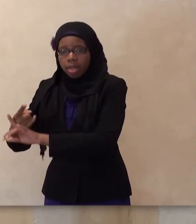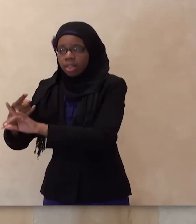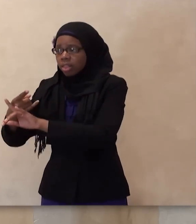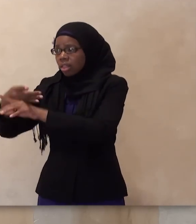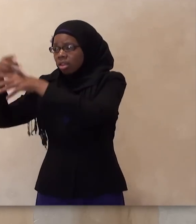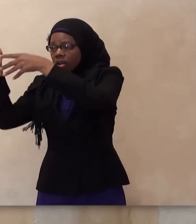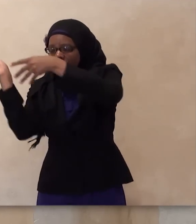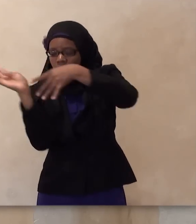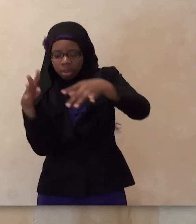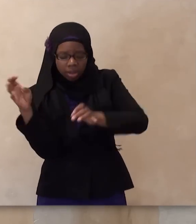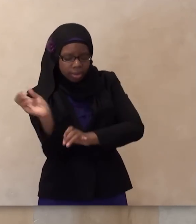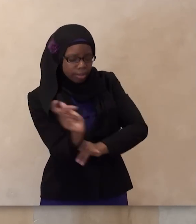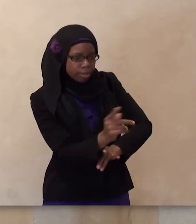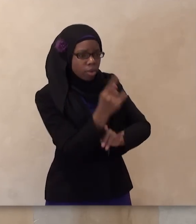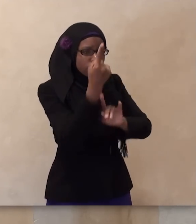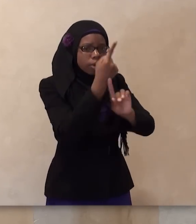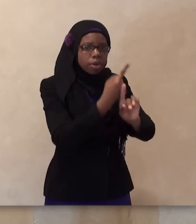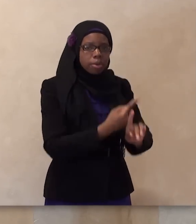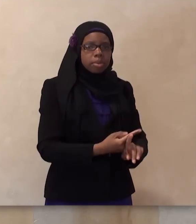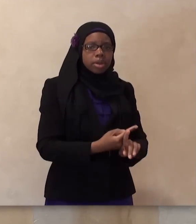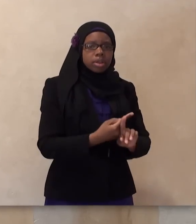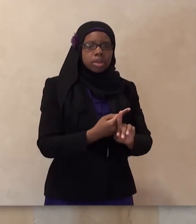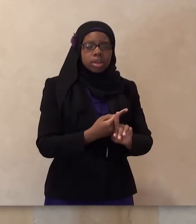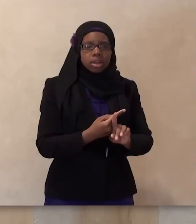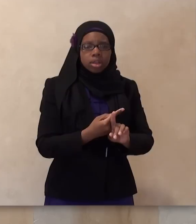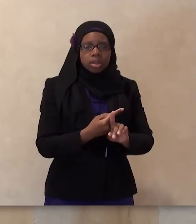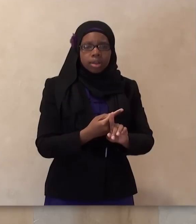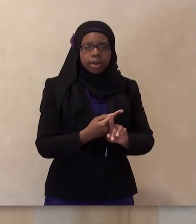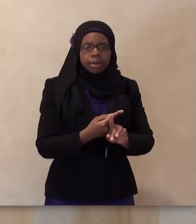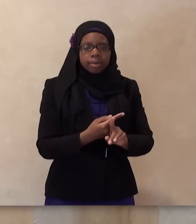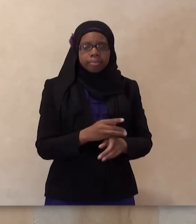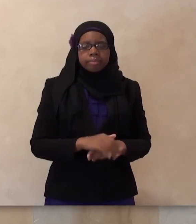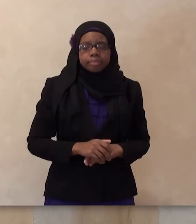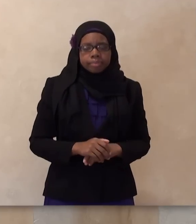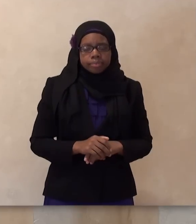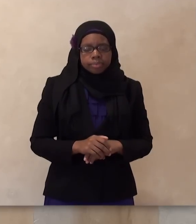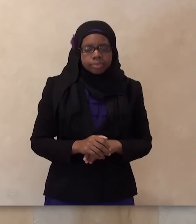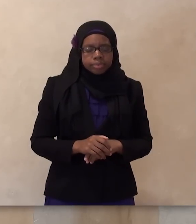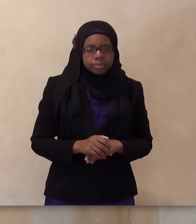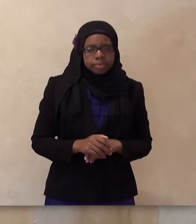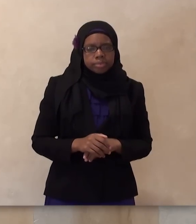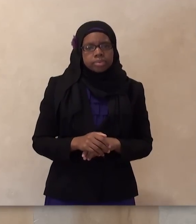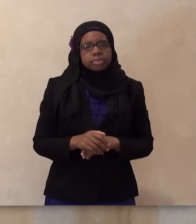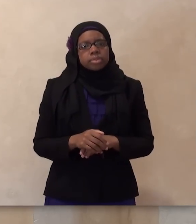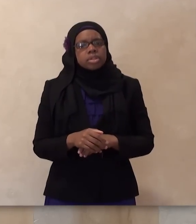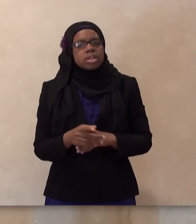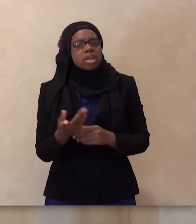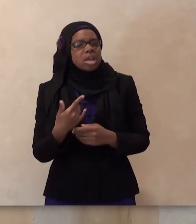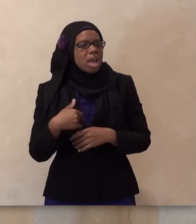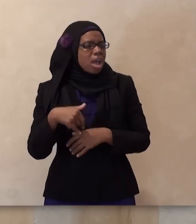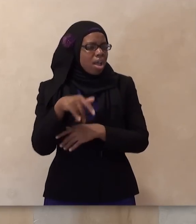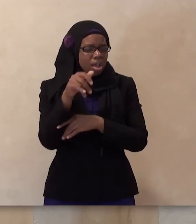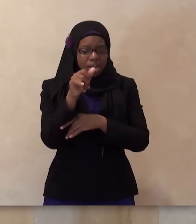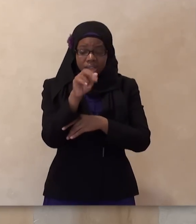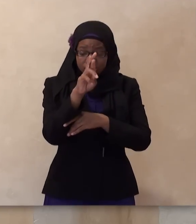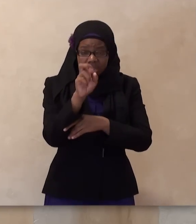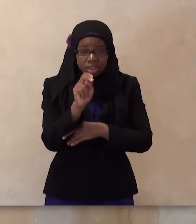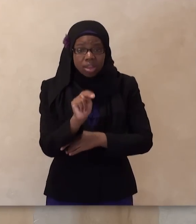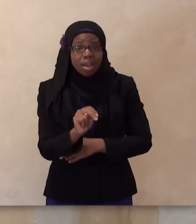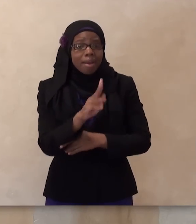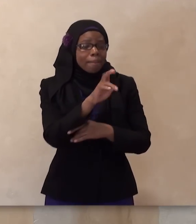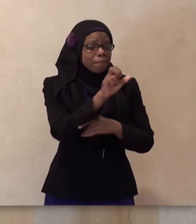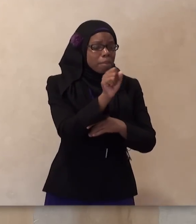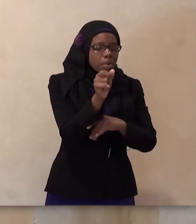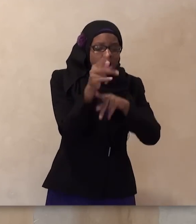day he could travel 2 months' journey. And we caused a fount of molten brass to flow for him. And there were